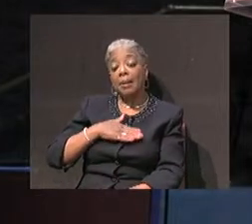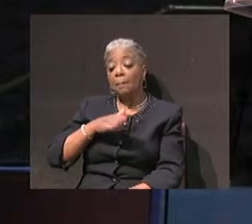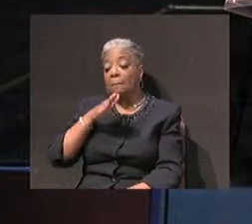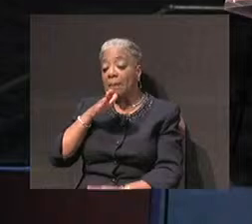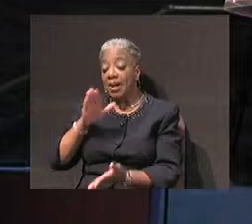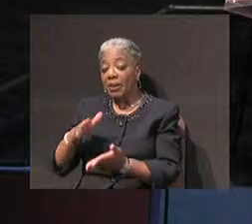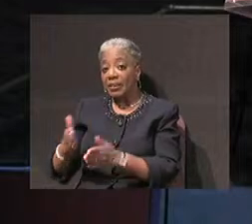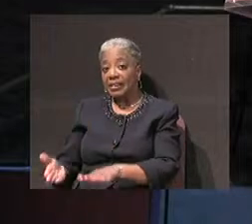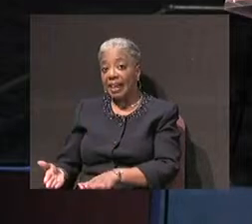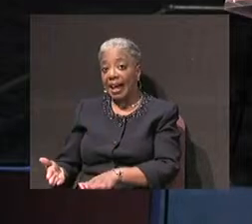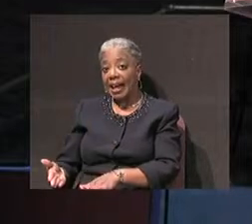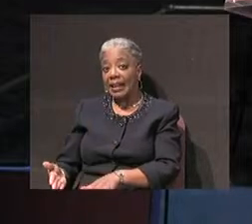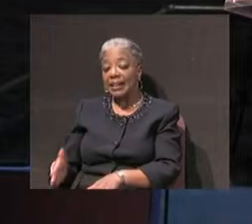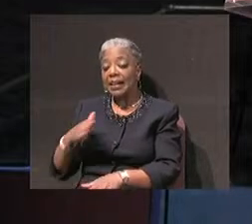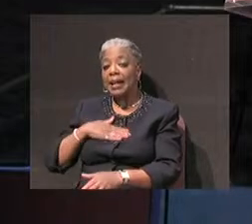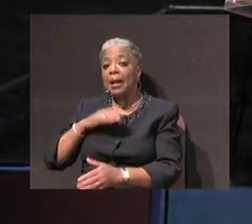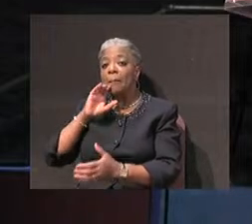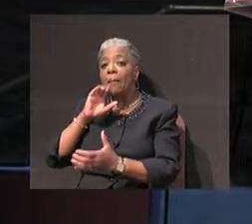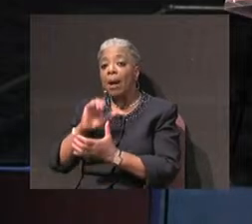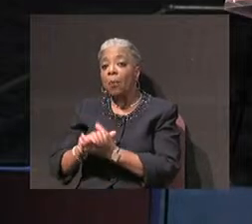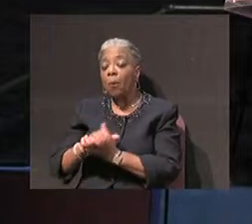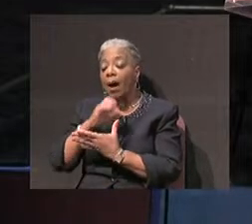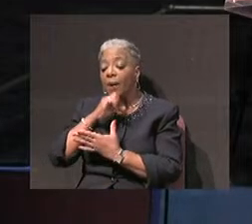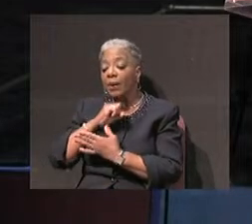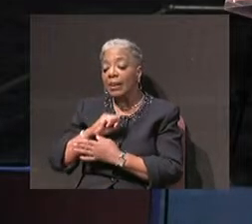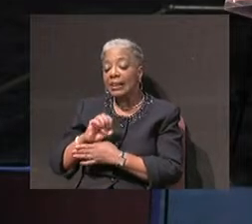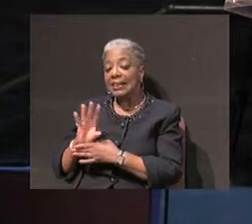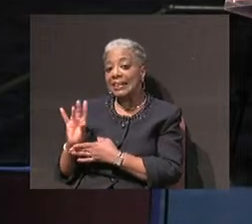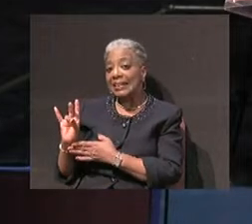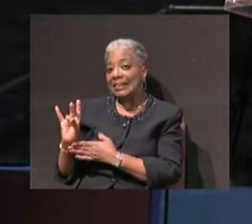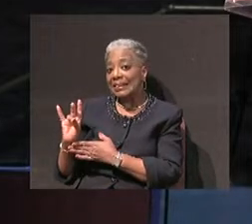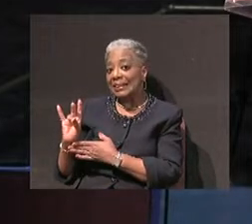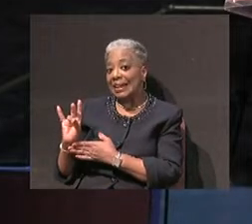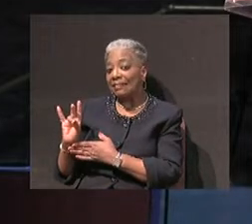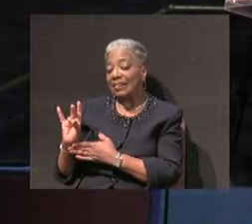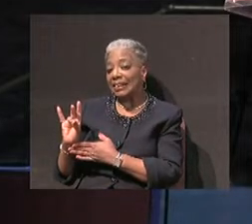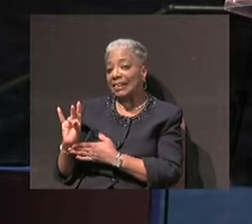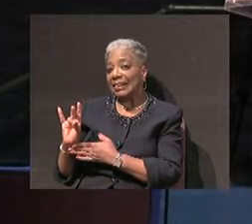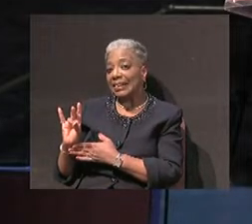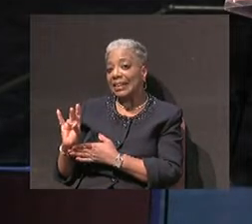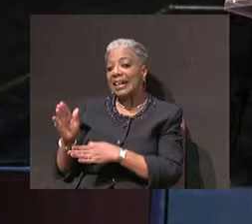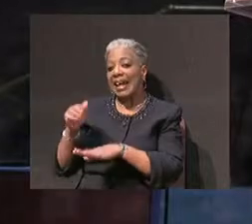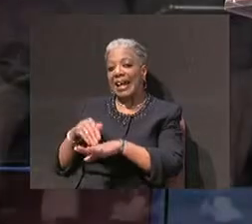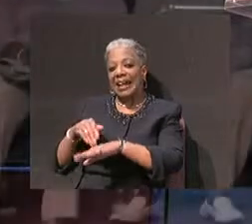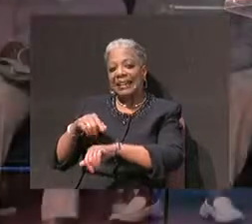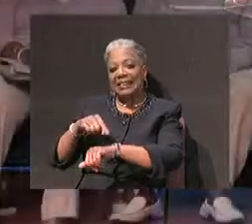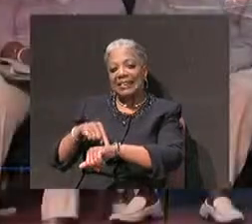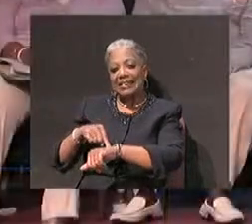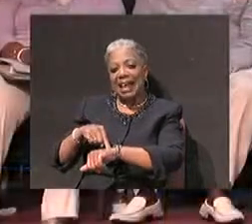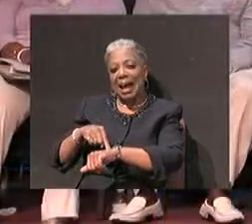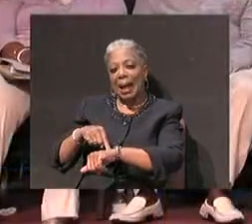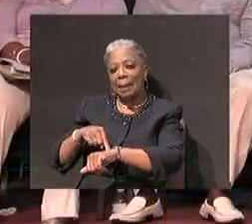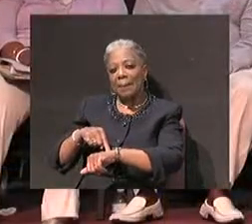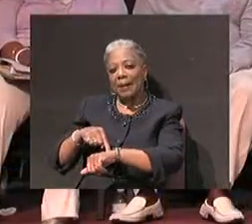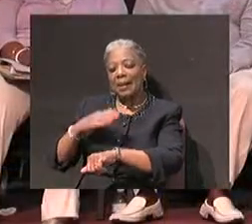my mama, I want my mama. And at the time, she didn't understand